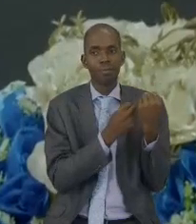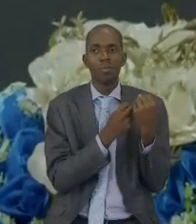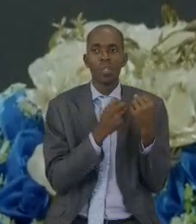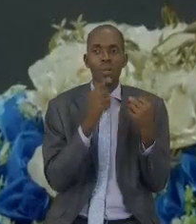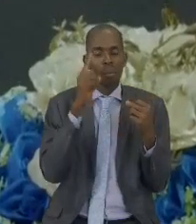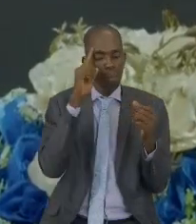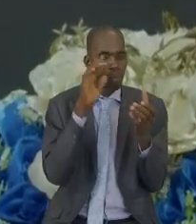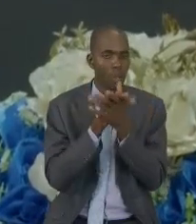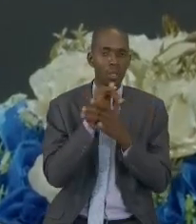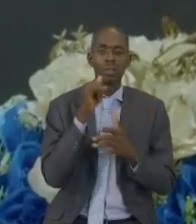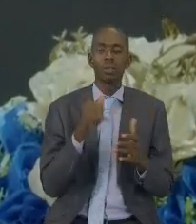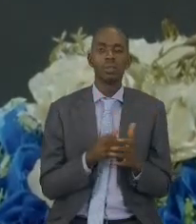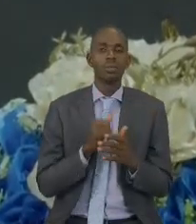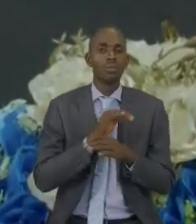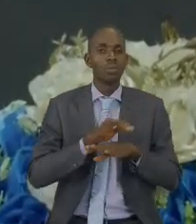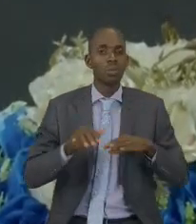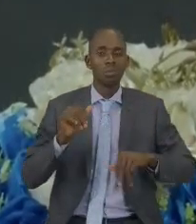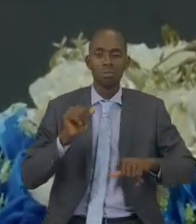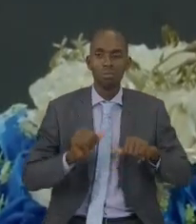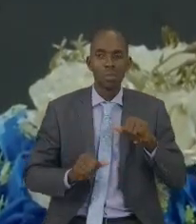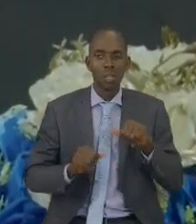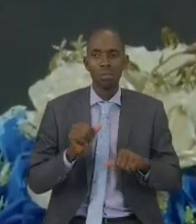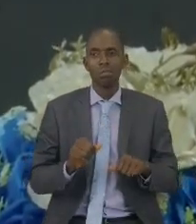in the bags with the supervisors.